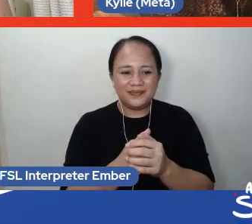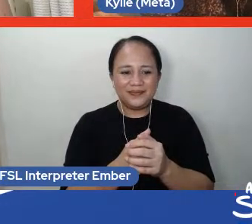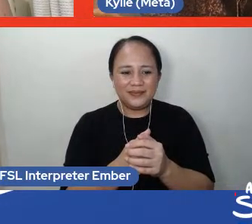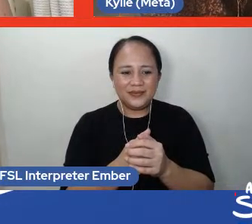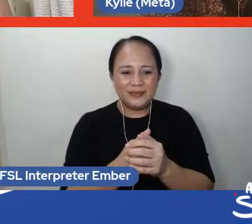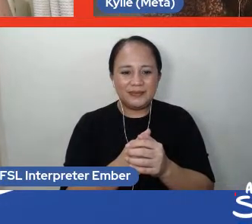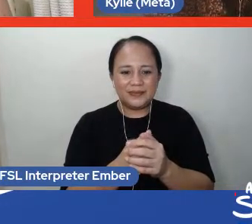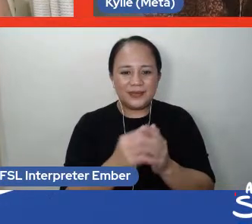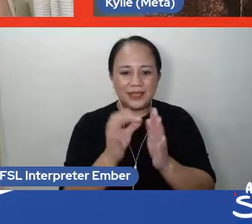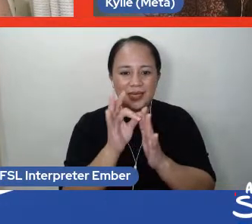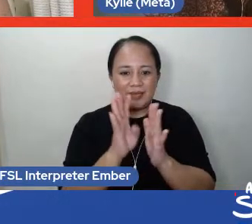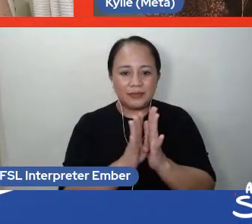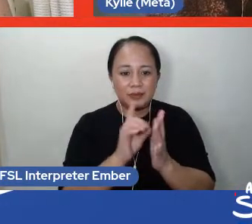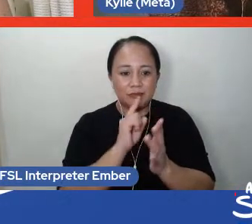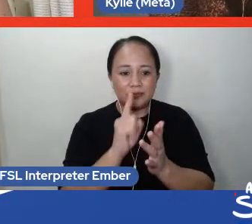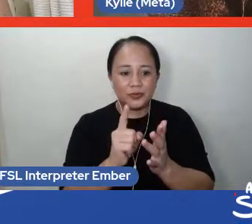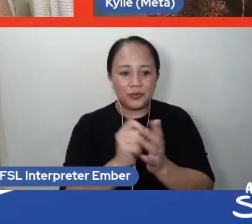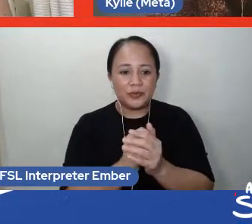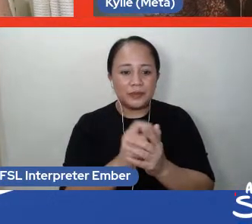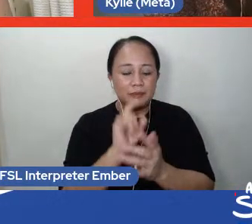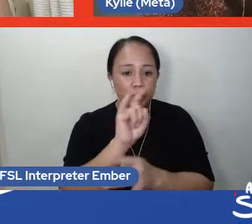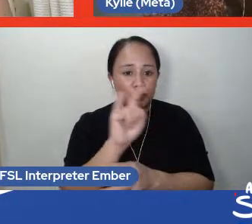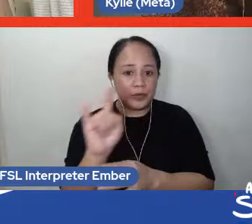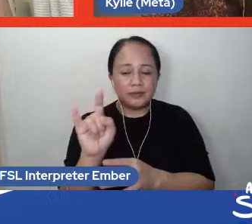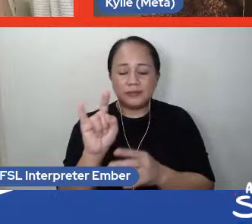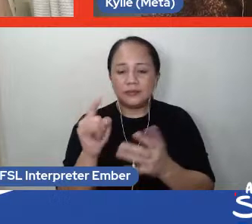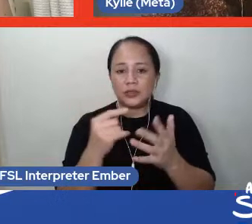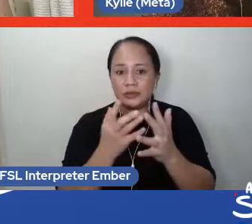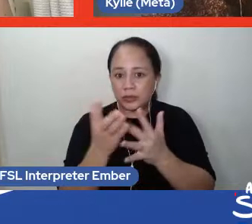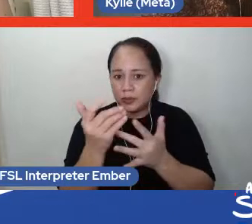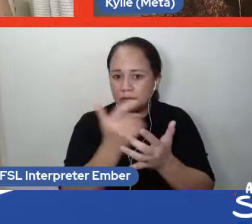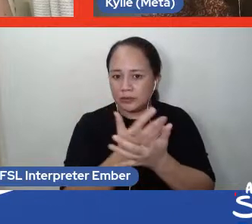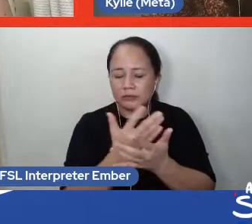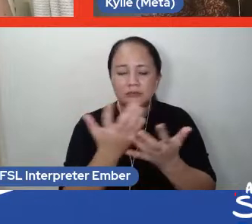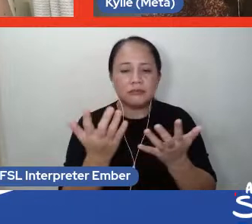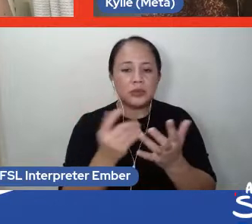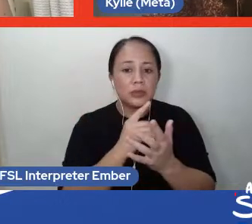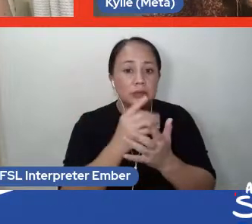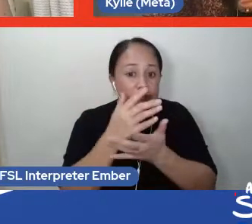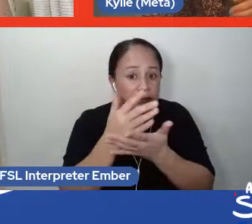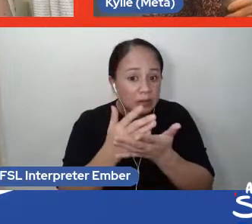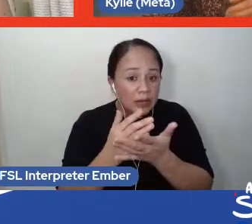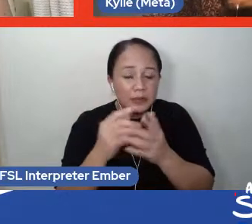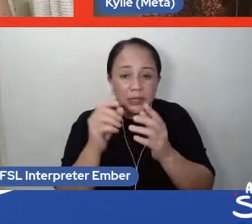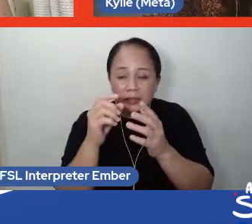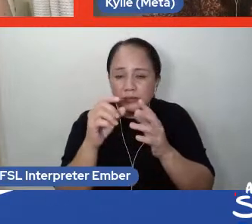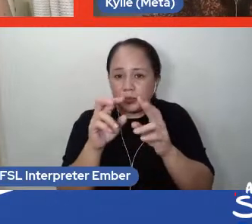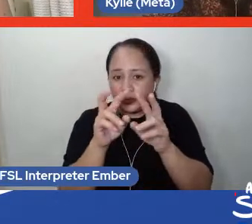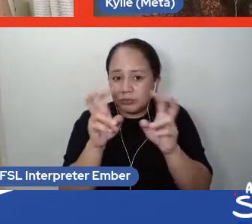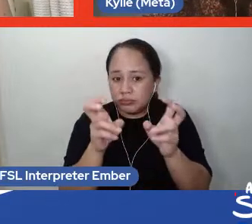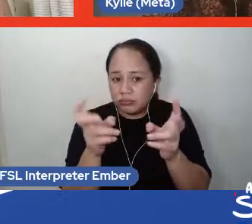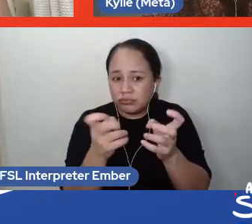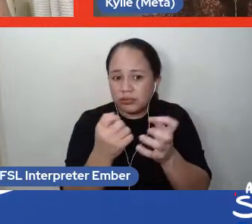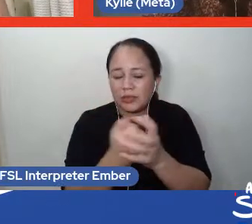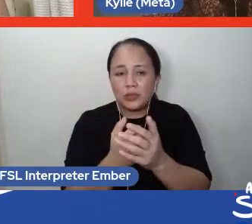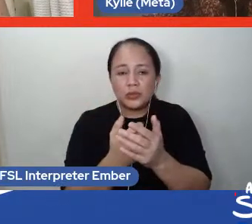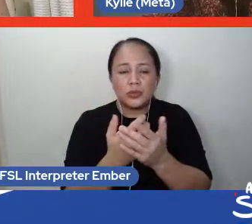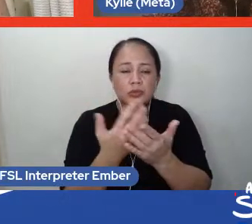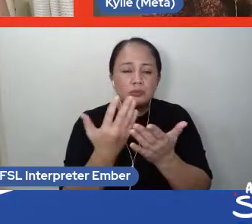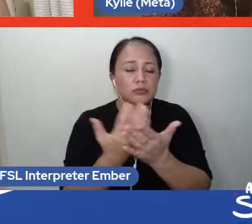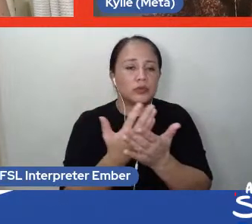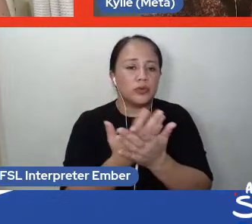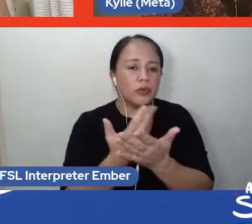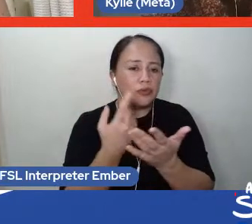Ads Library really promotes transparency. There are some maybe subject for, since it is new, still subject for